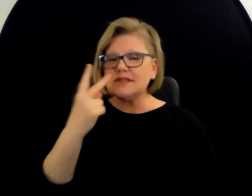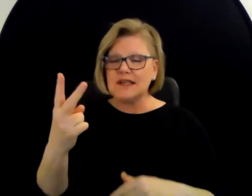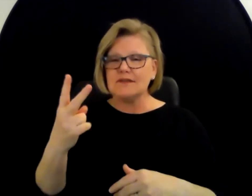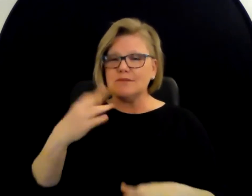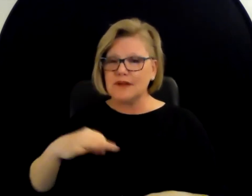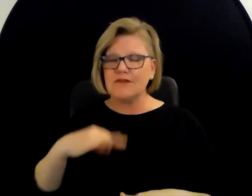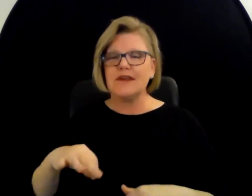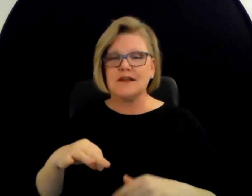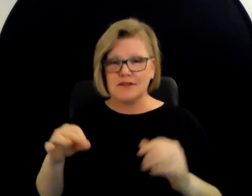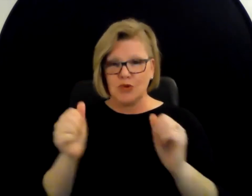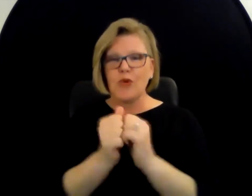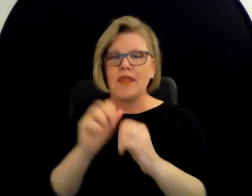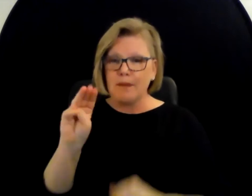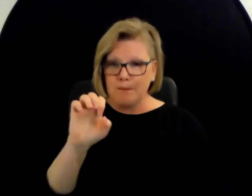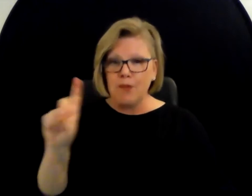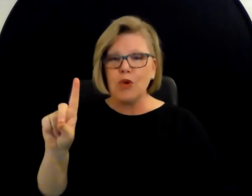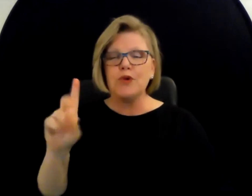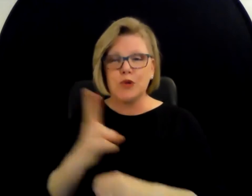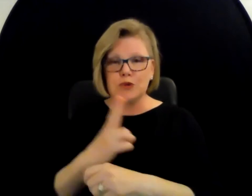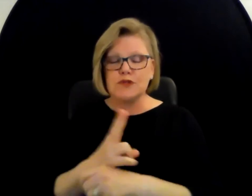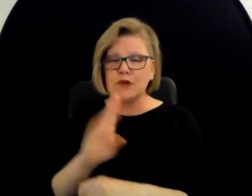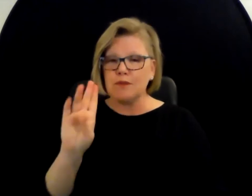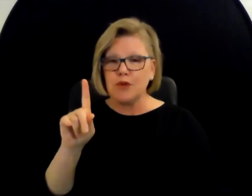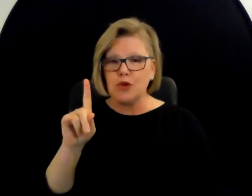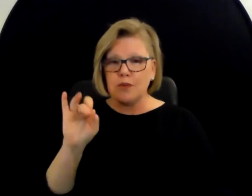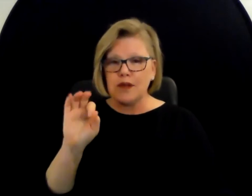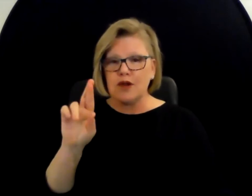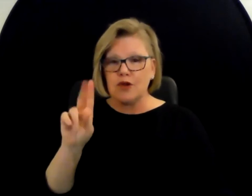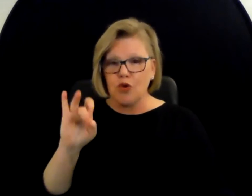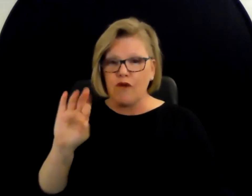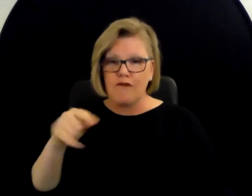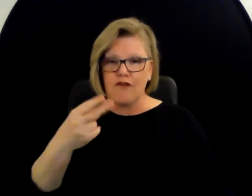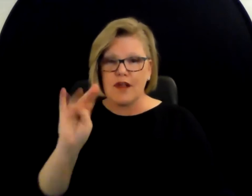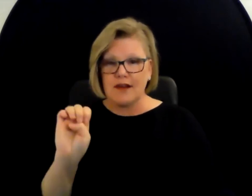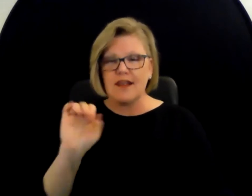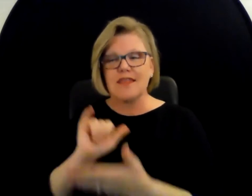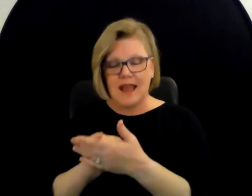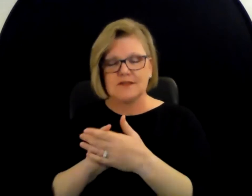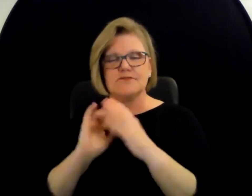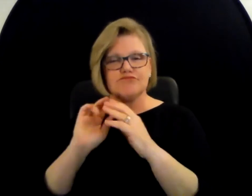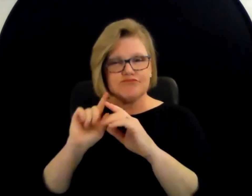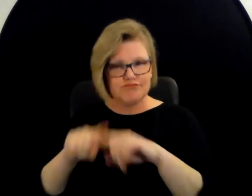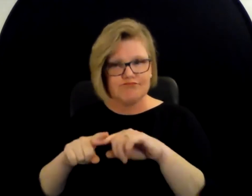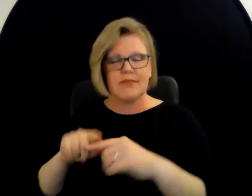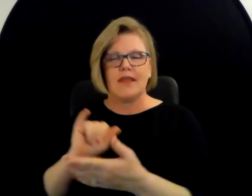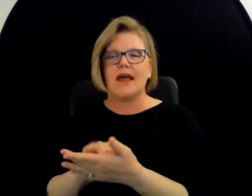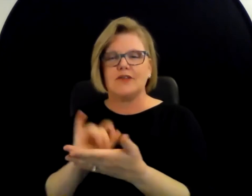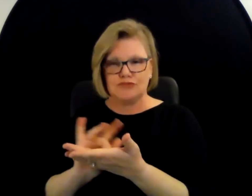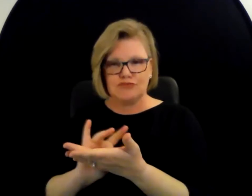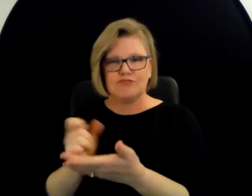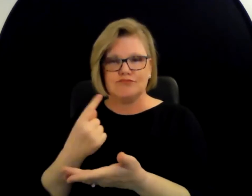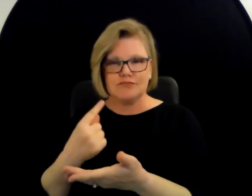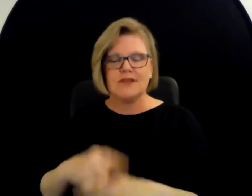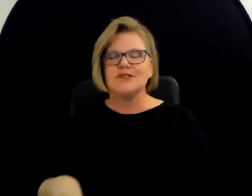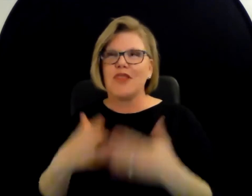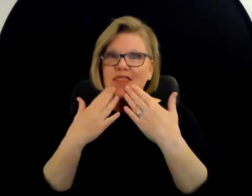with buprenorphine too, which again is oftentimes contributory to the drug use itself. So thank you for appeasing the pharmacist nerds